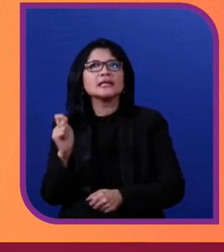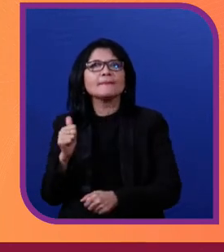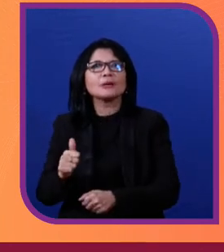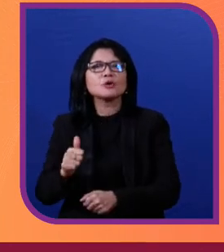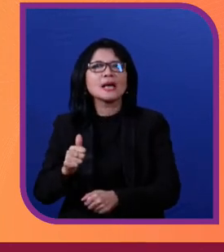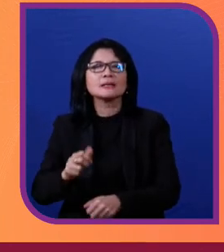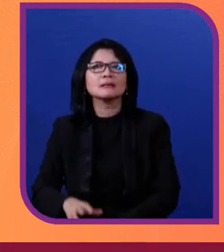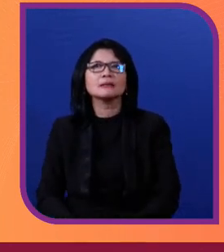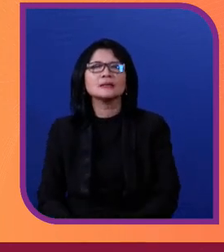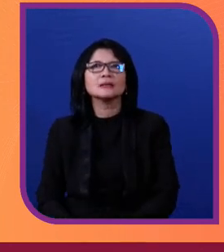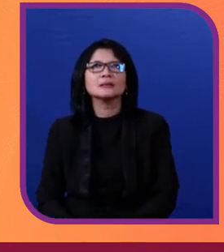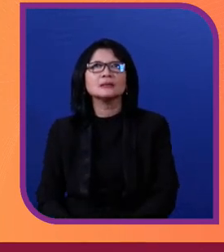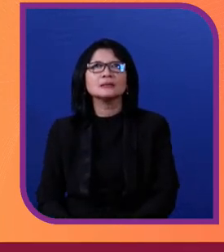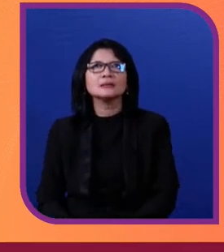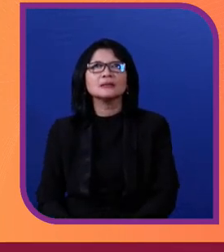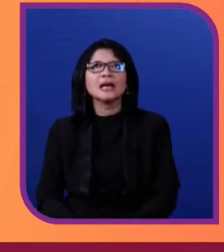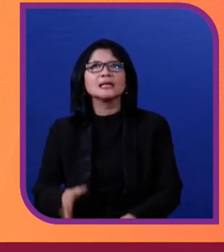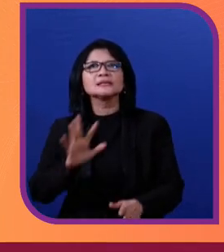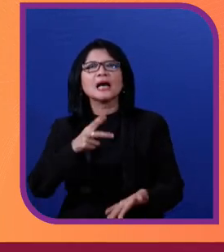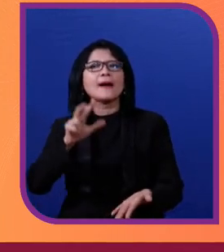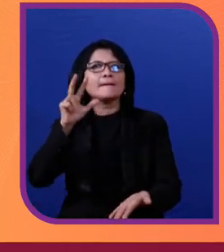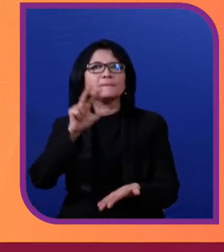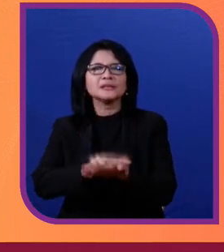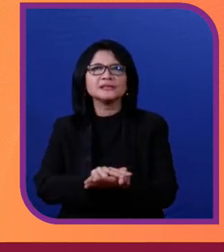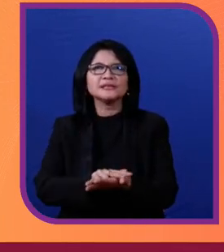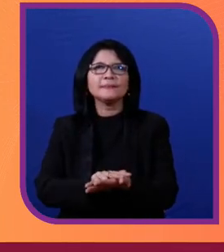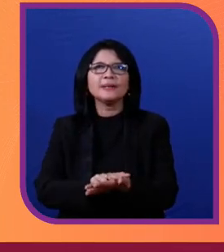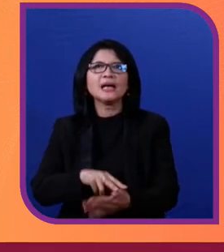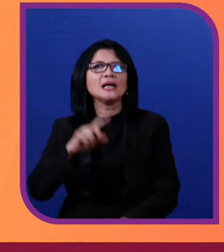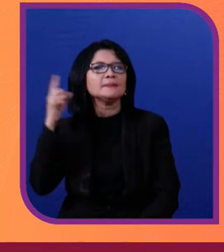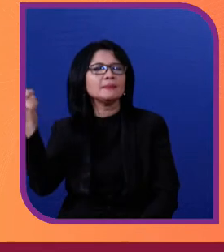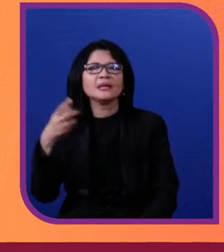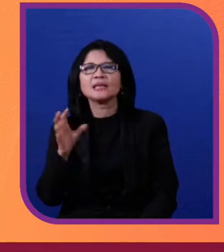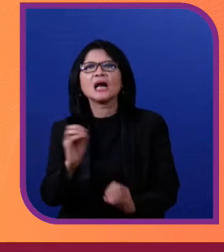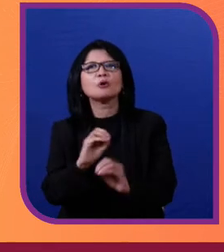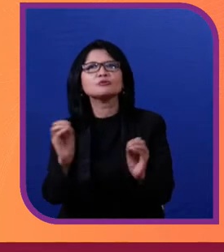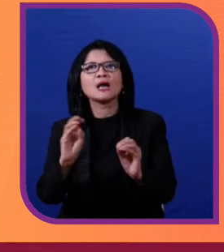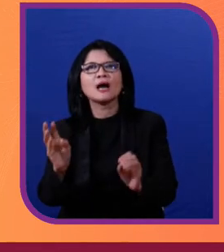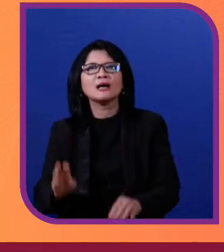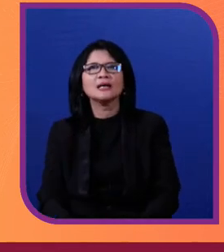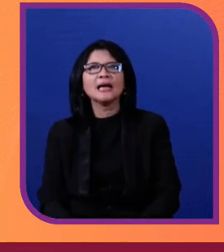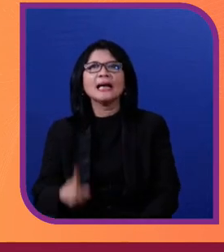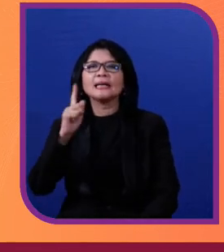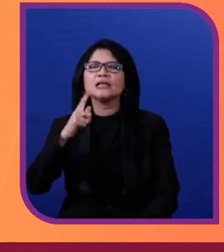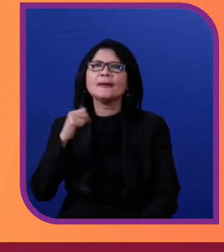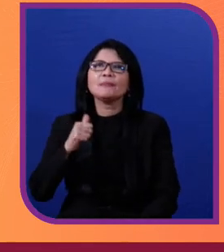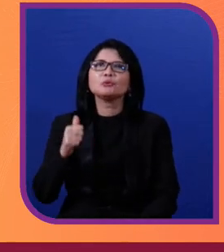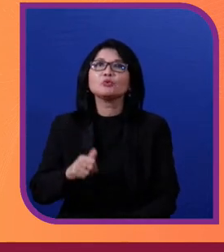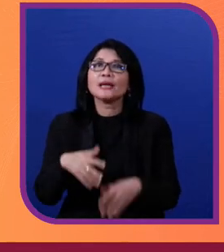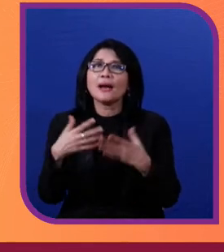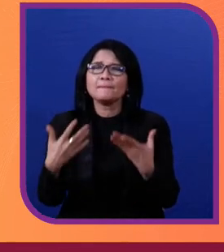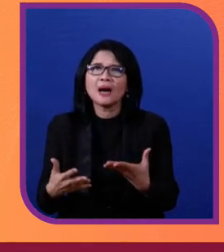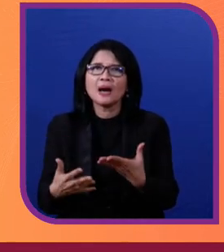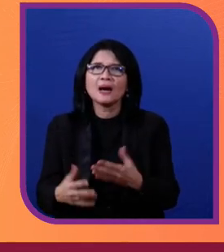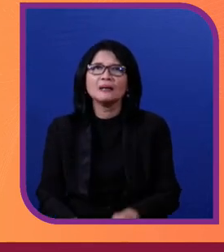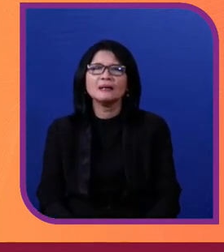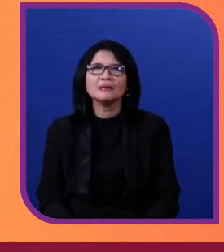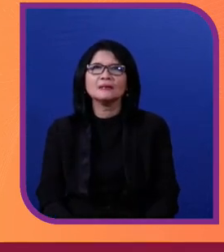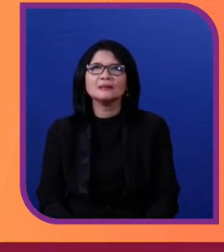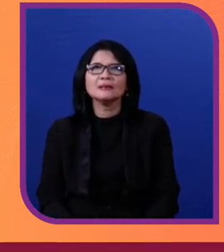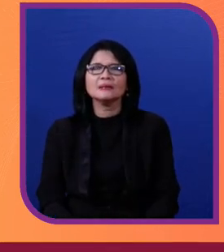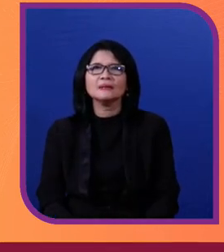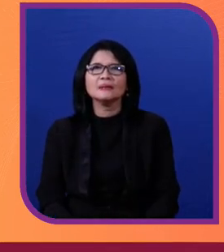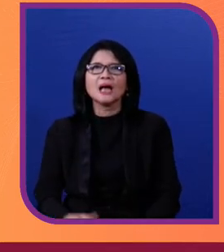government agenda trackwise Leave out in the market and the form step by step